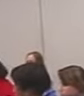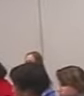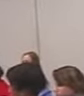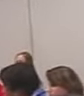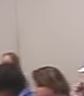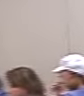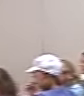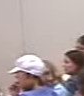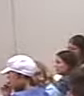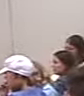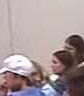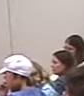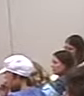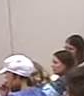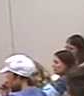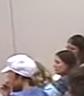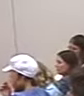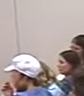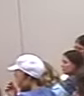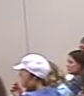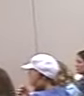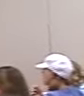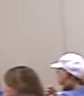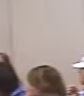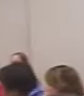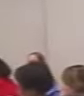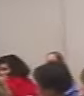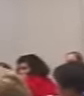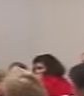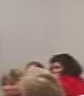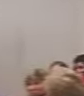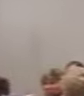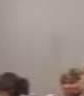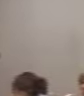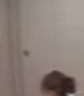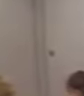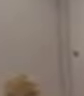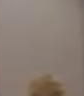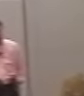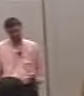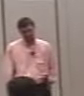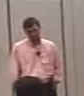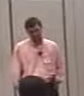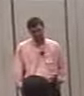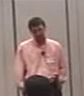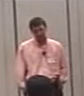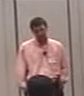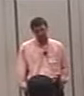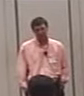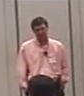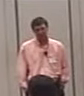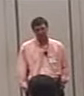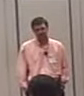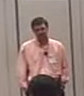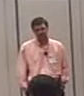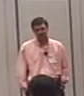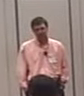she will work with the group if she likes the people in the group. Do you see her face light up in that group?